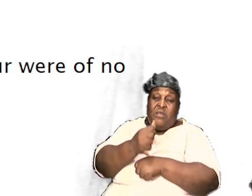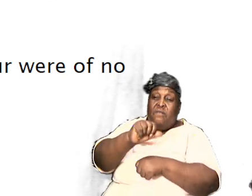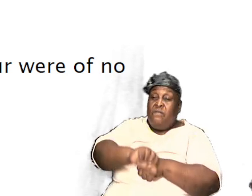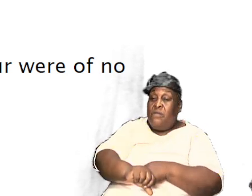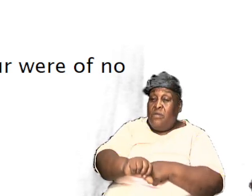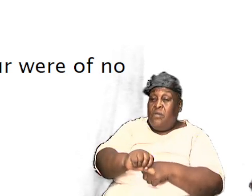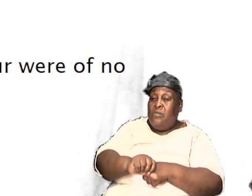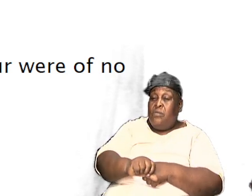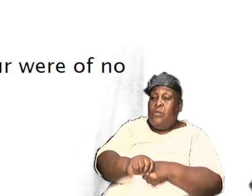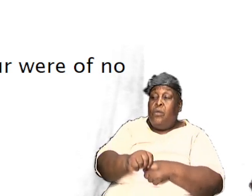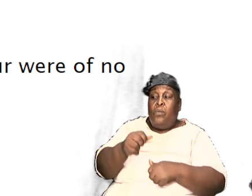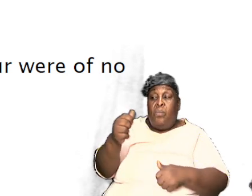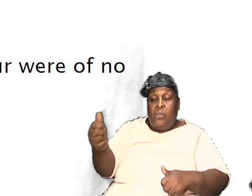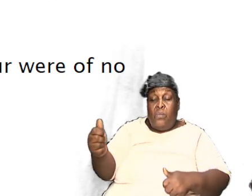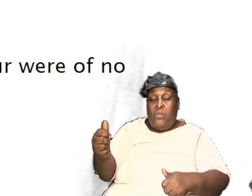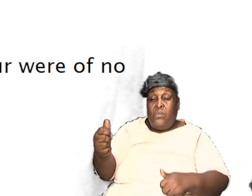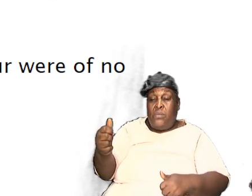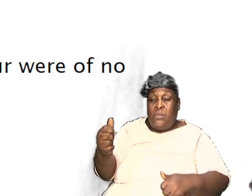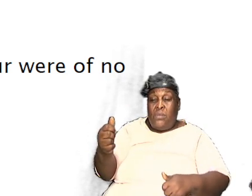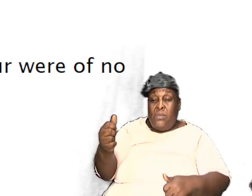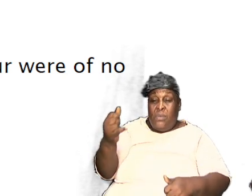intention.